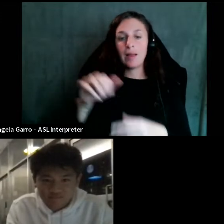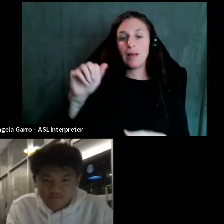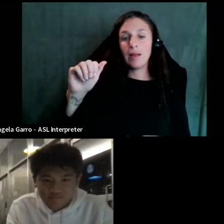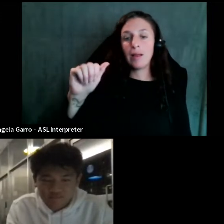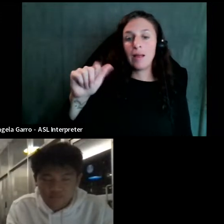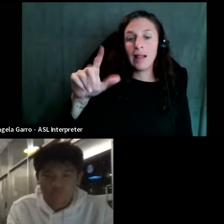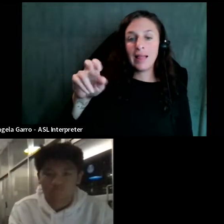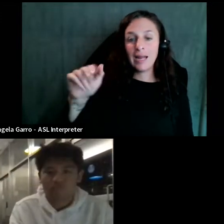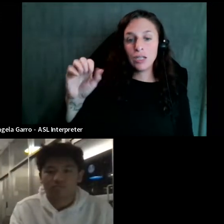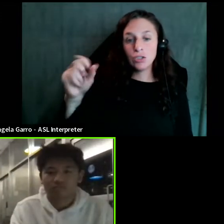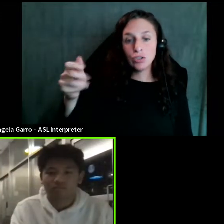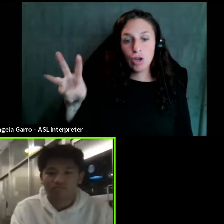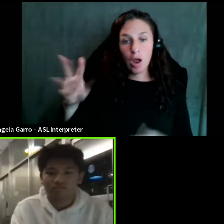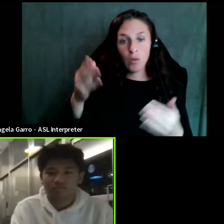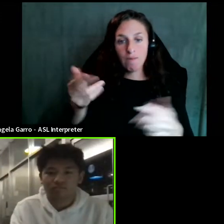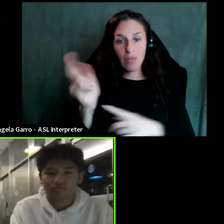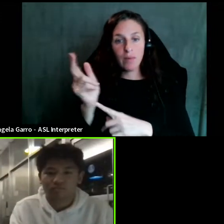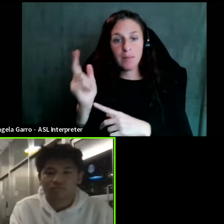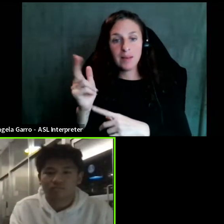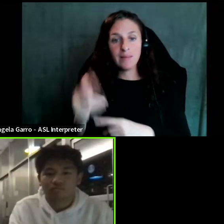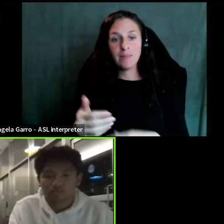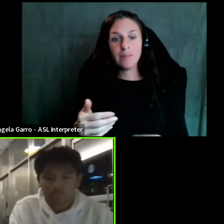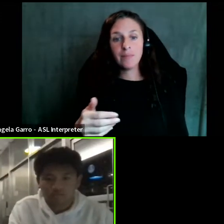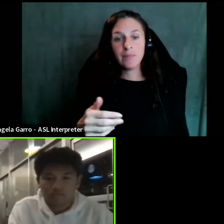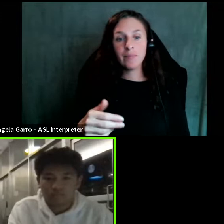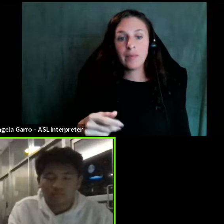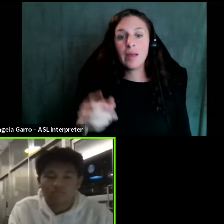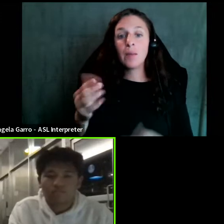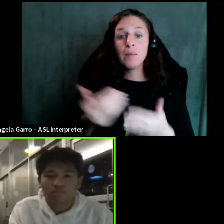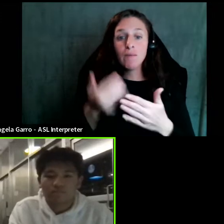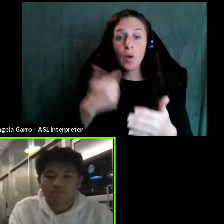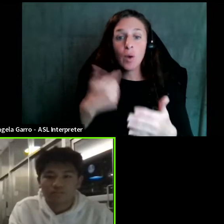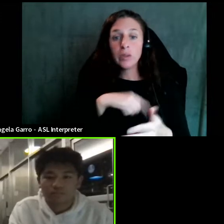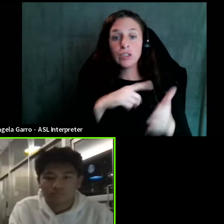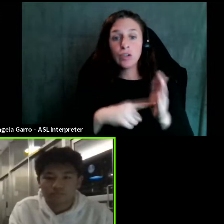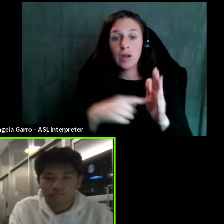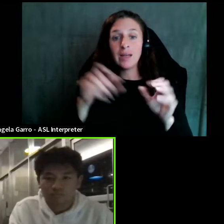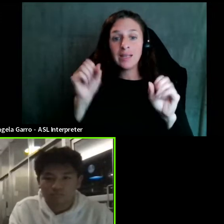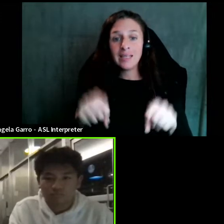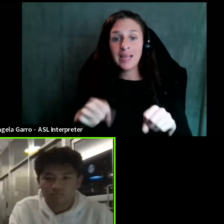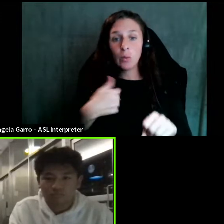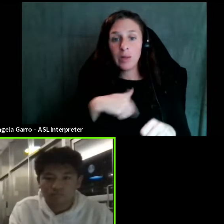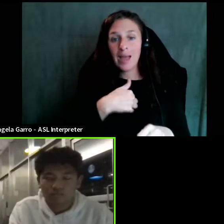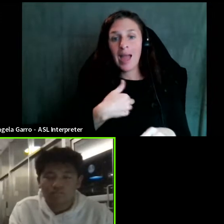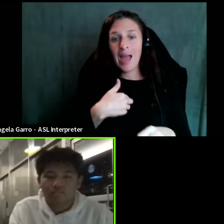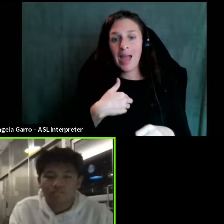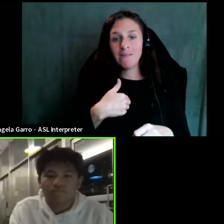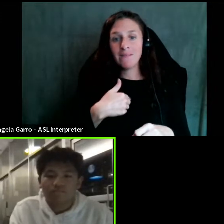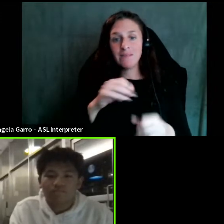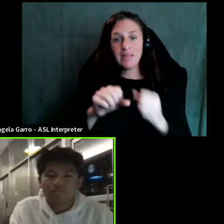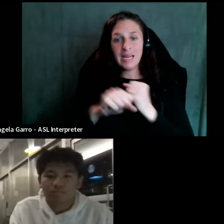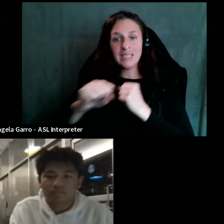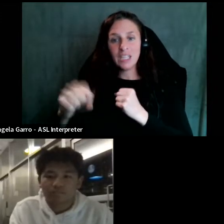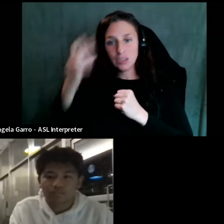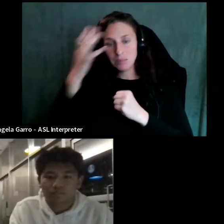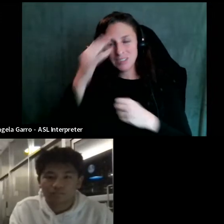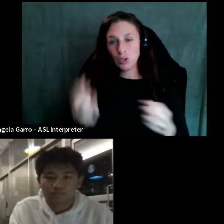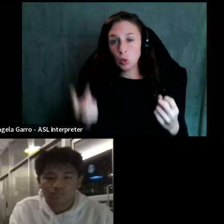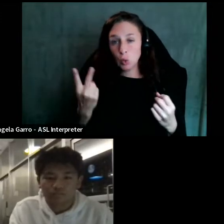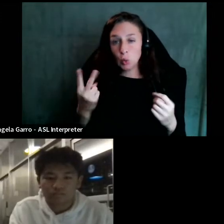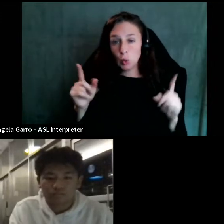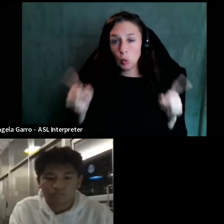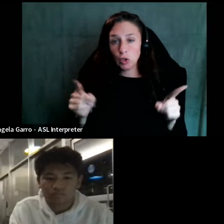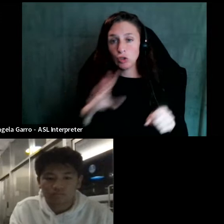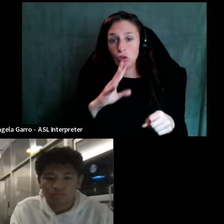you have 3 minutes. Hi, thank you. Before we start, would we be able to get us an extension just because there's 2 of us talking? What would